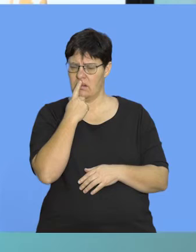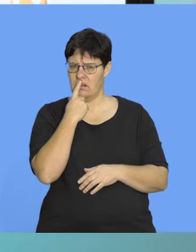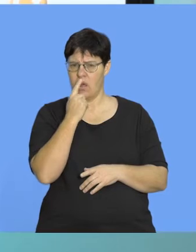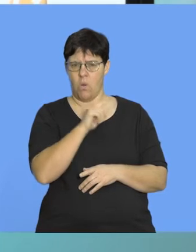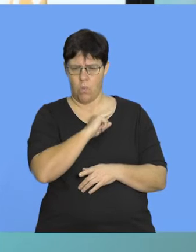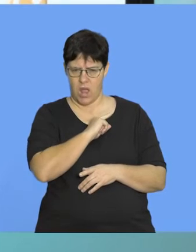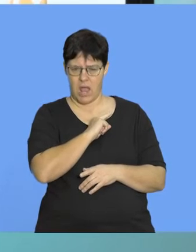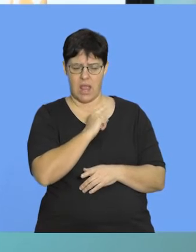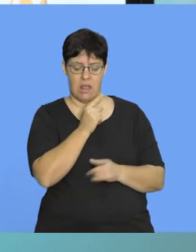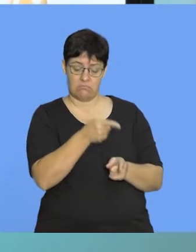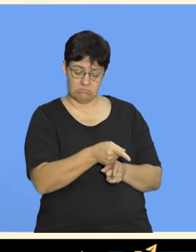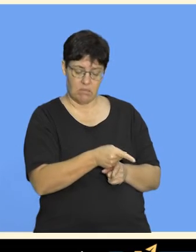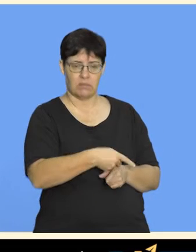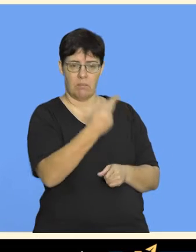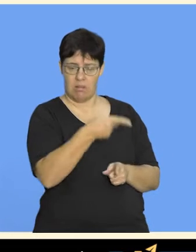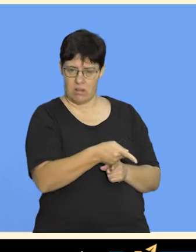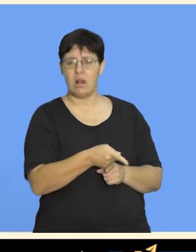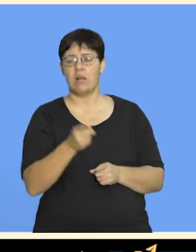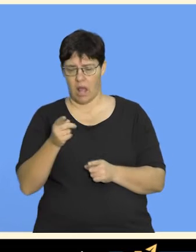mass was twice as big.